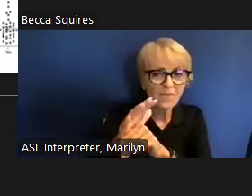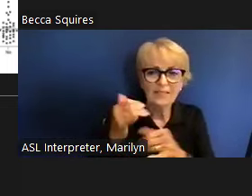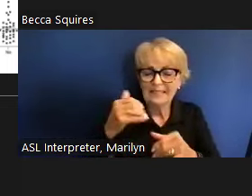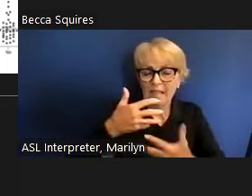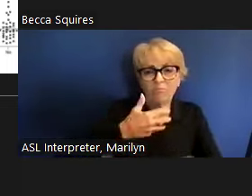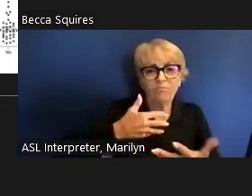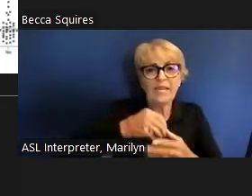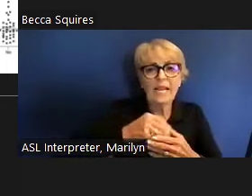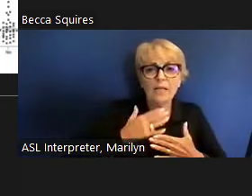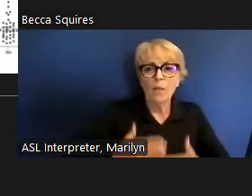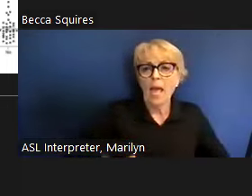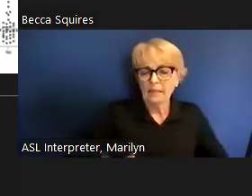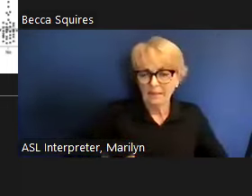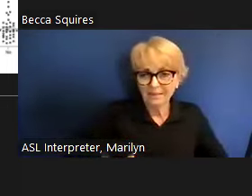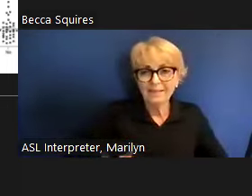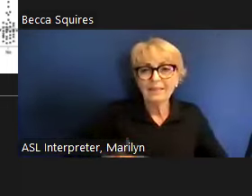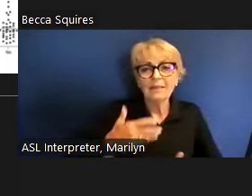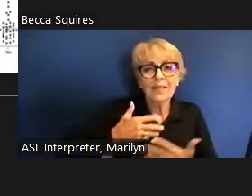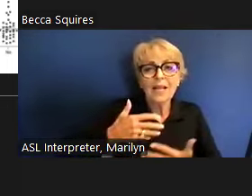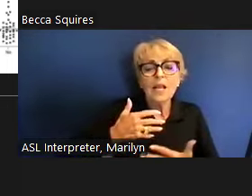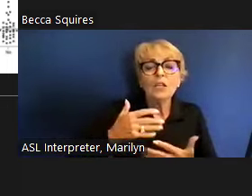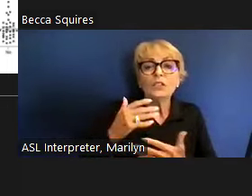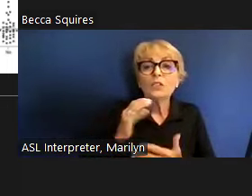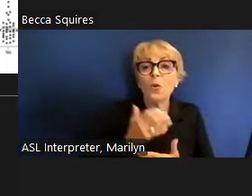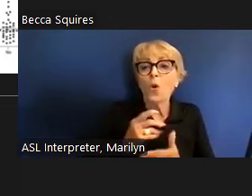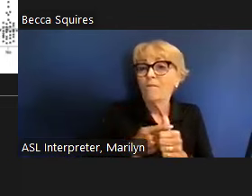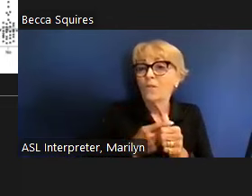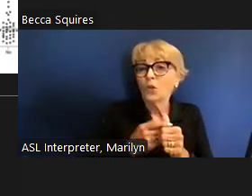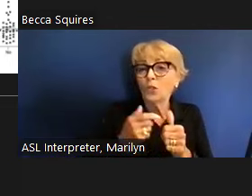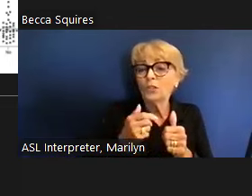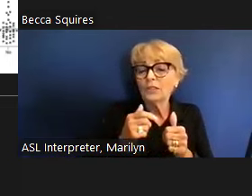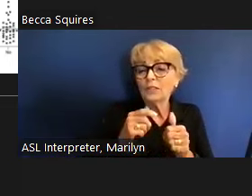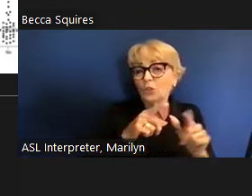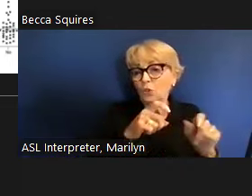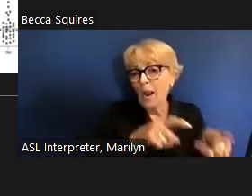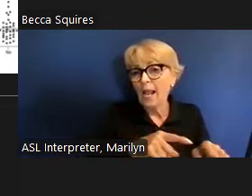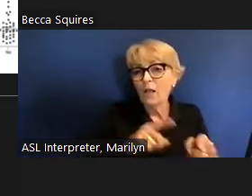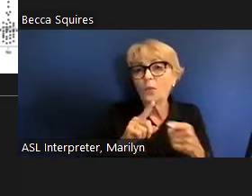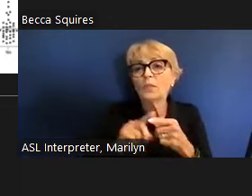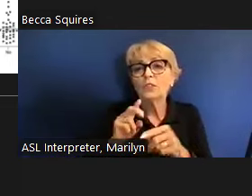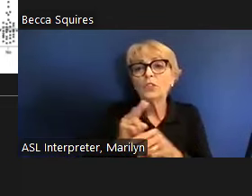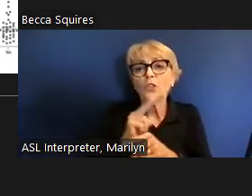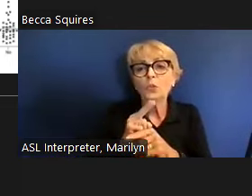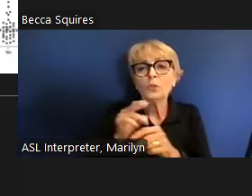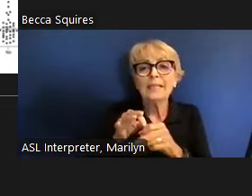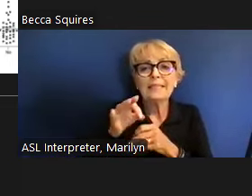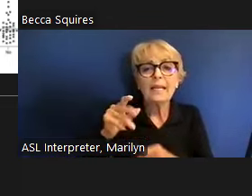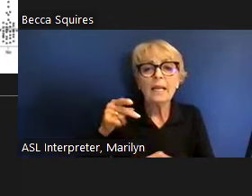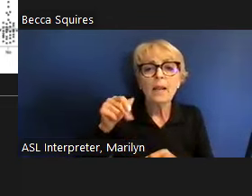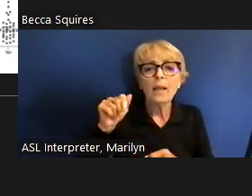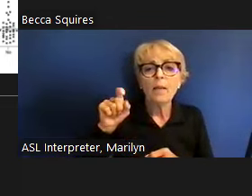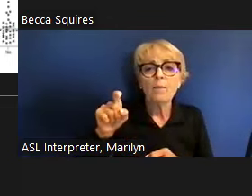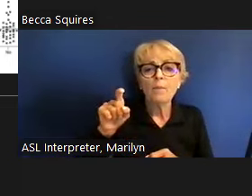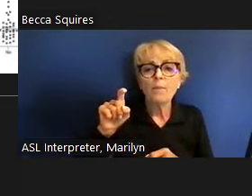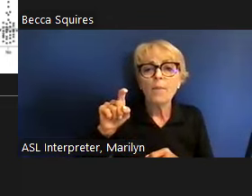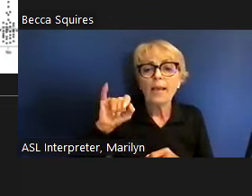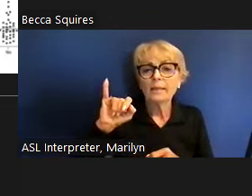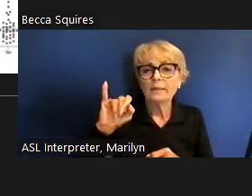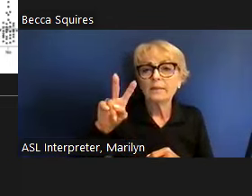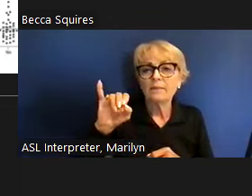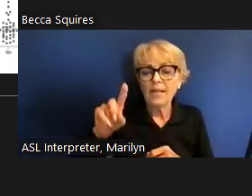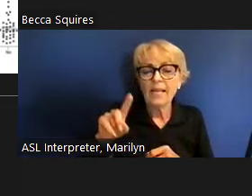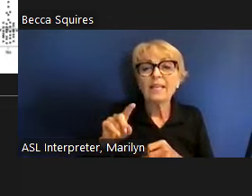somewhere. And so our first trial was to use extended Paxlovid, which is the antiviral agent, on